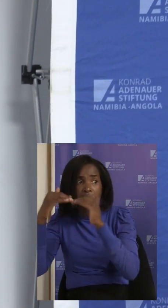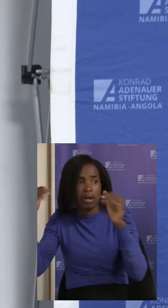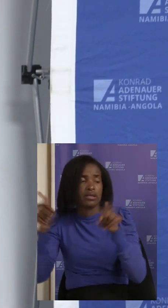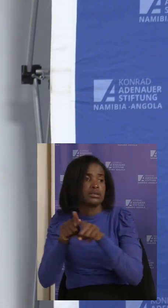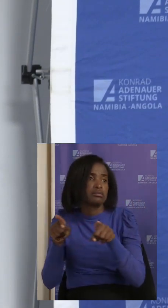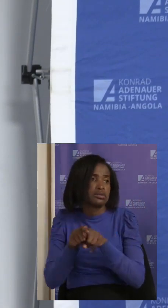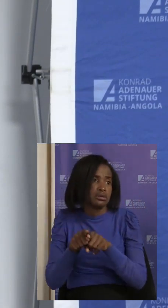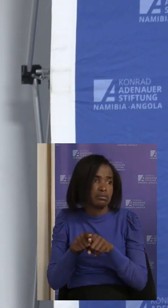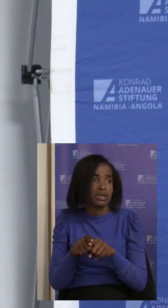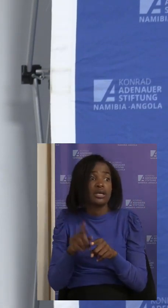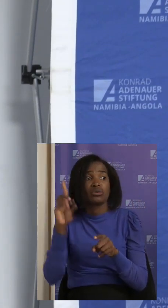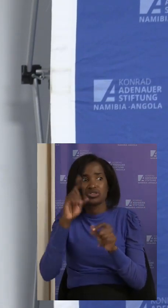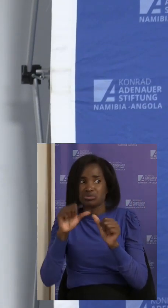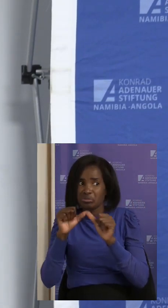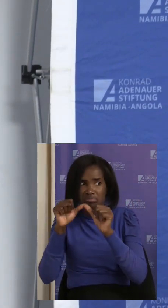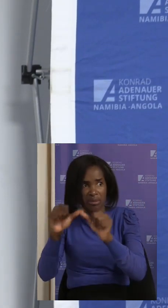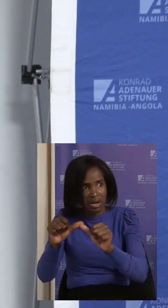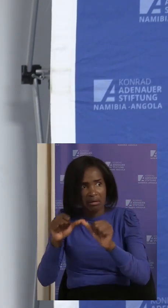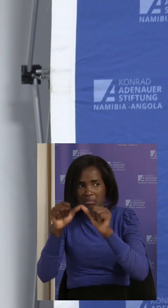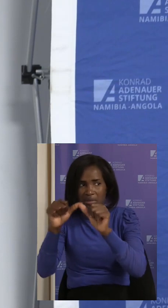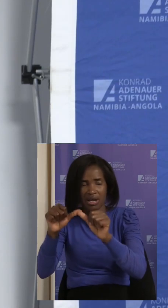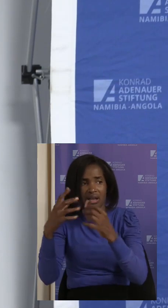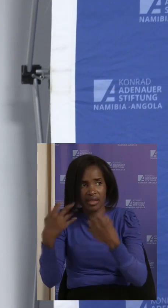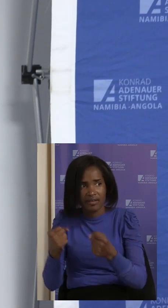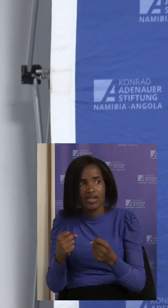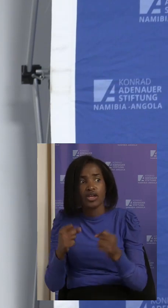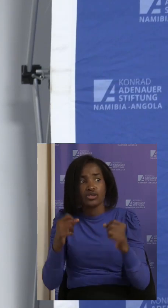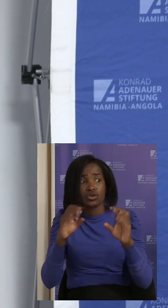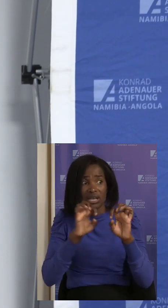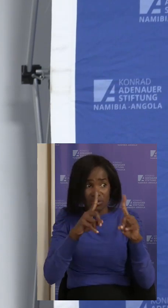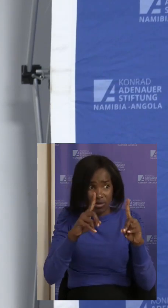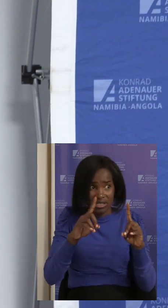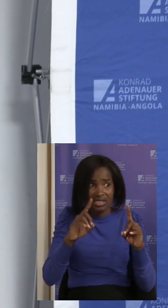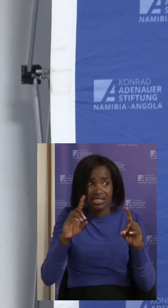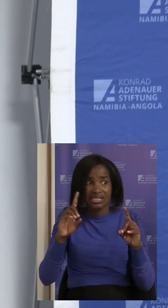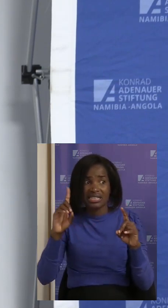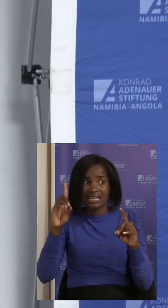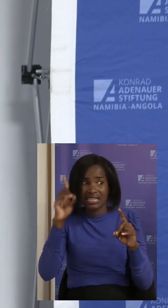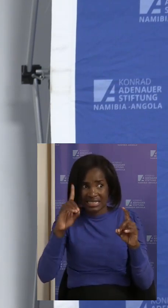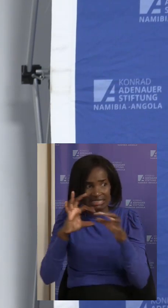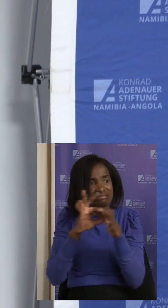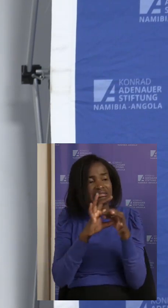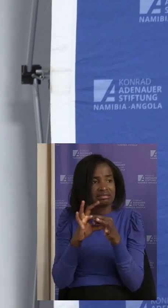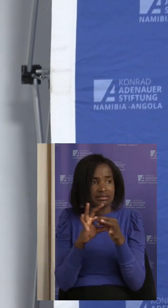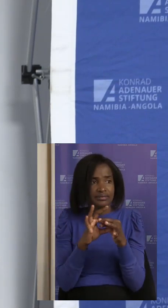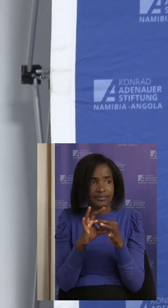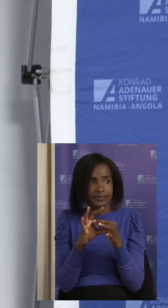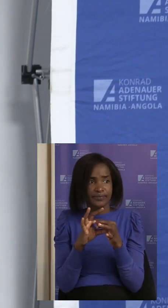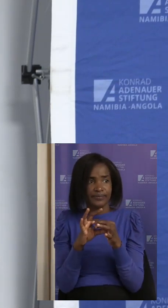environment to survive and to develop further. So there's a connection with it. And it's also our mandate to